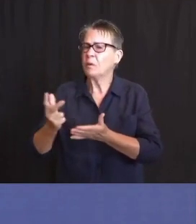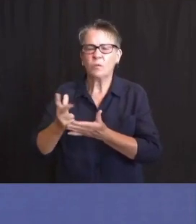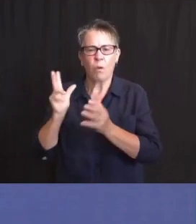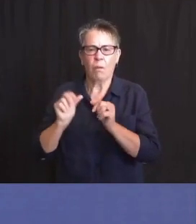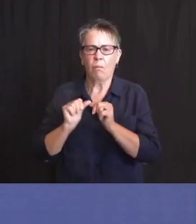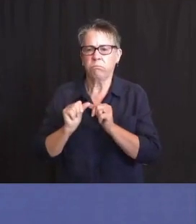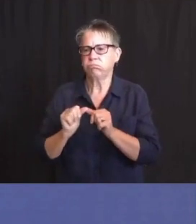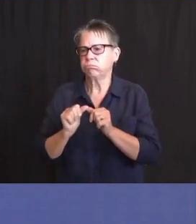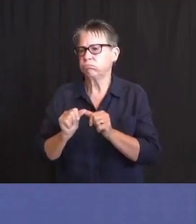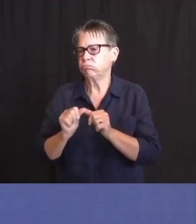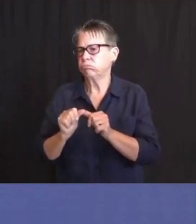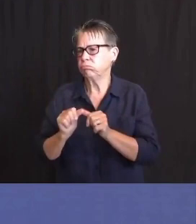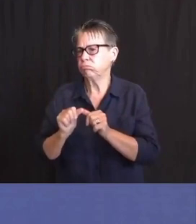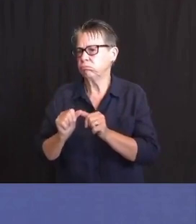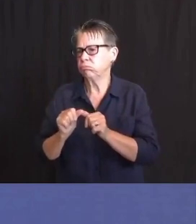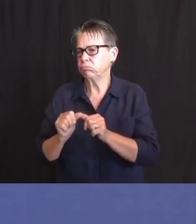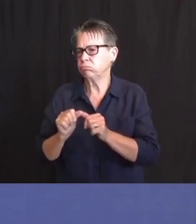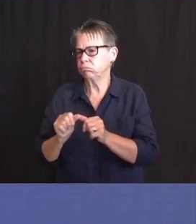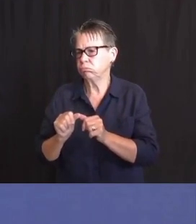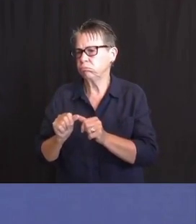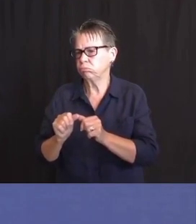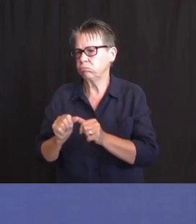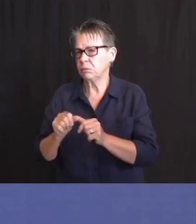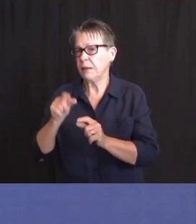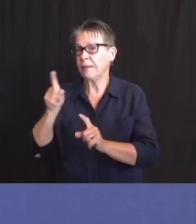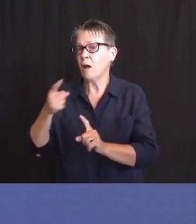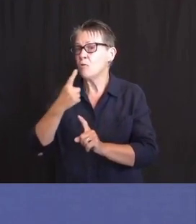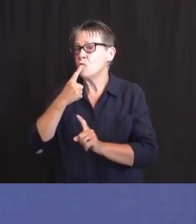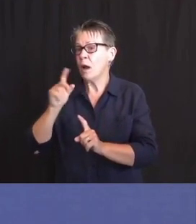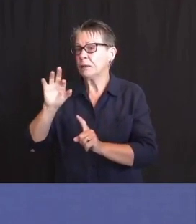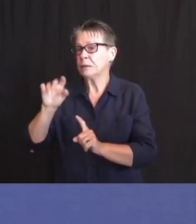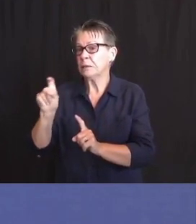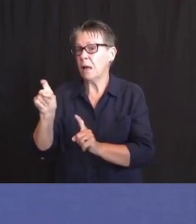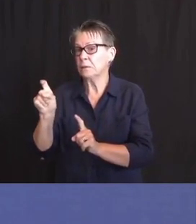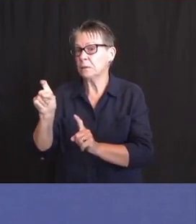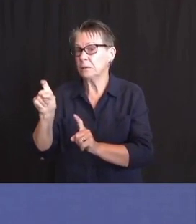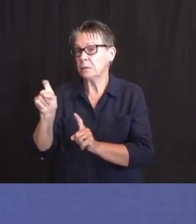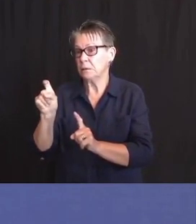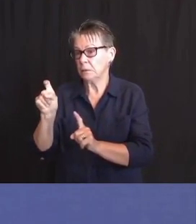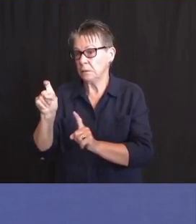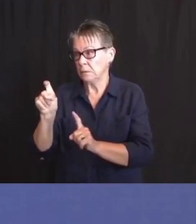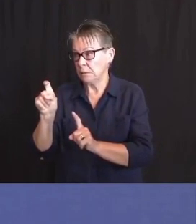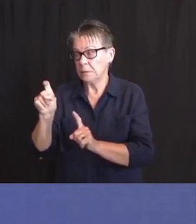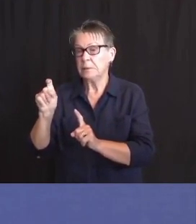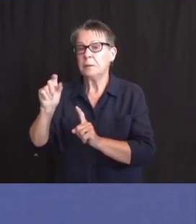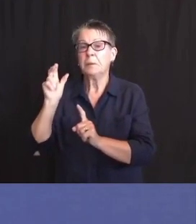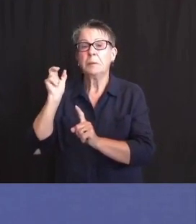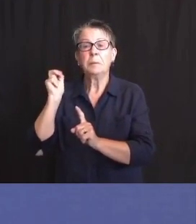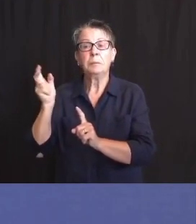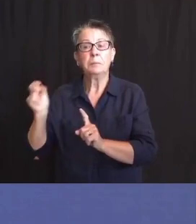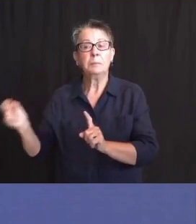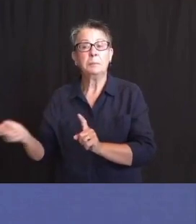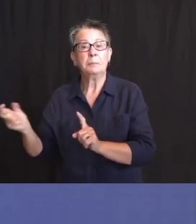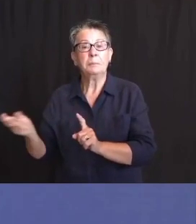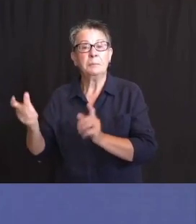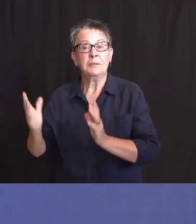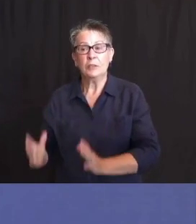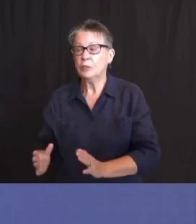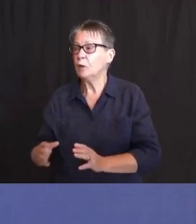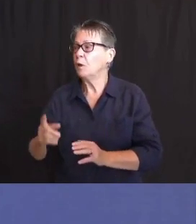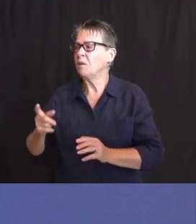in his heart, but he's tested negative now after having tested positive weeks ago. There's fatigue you